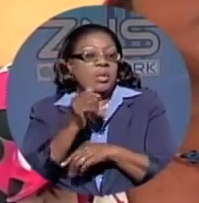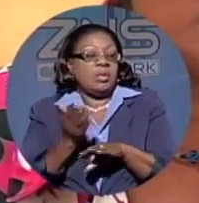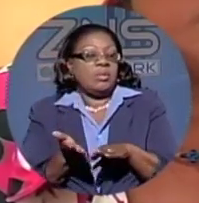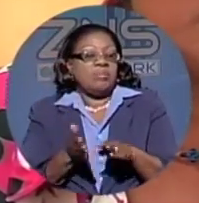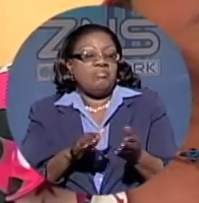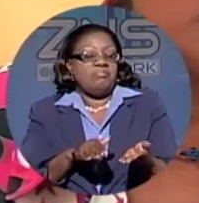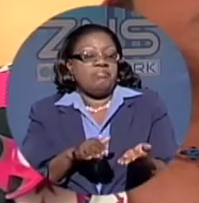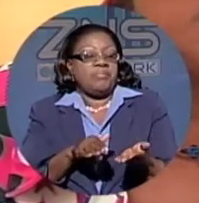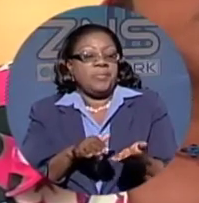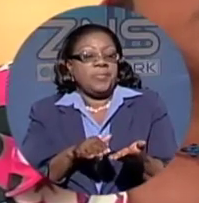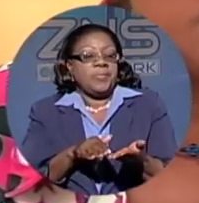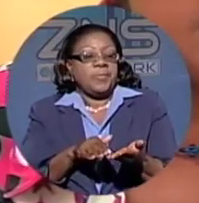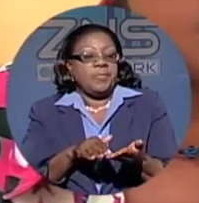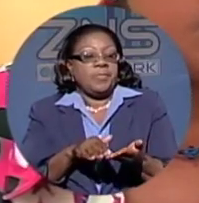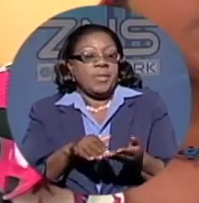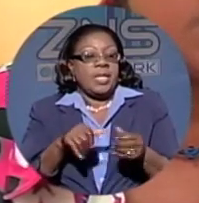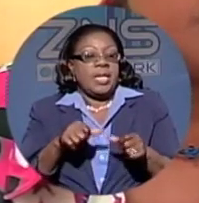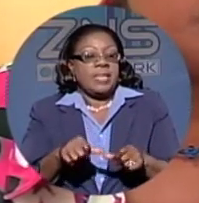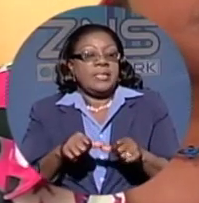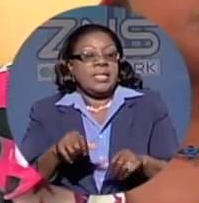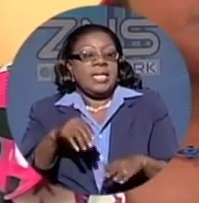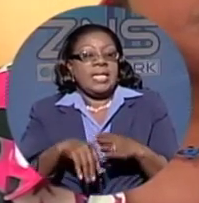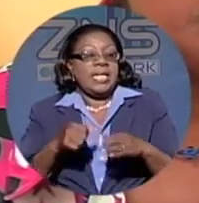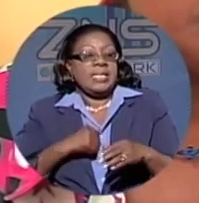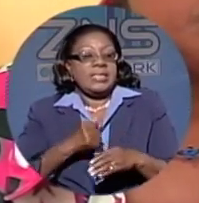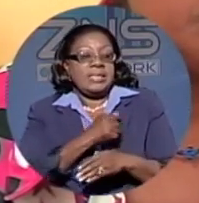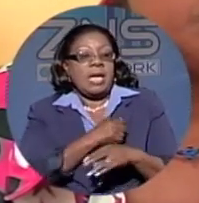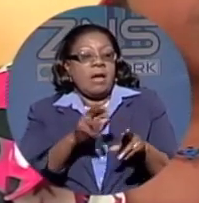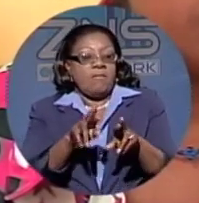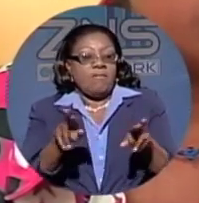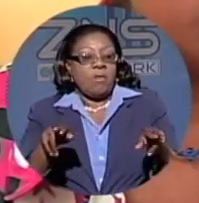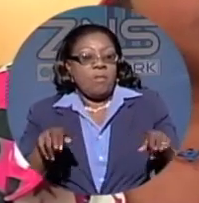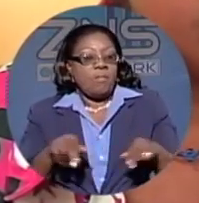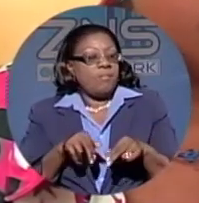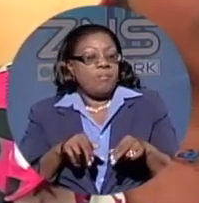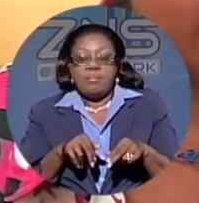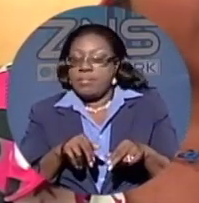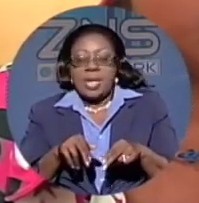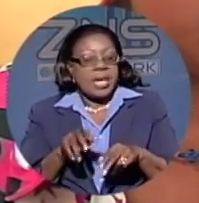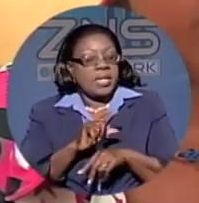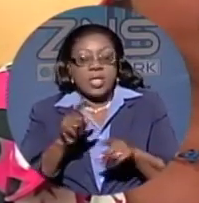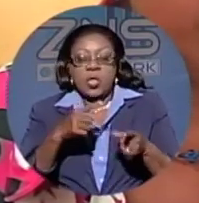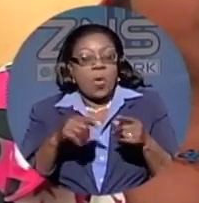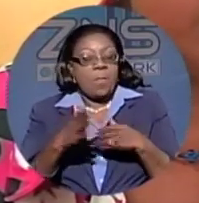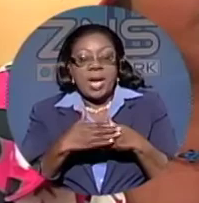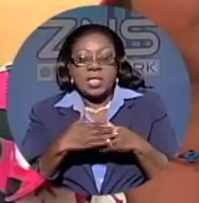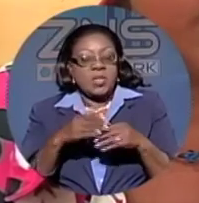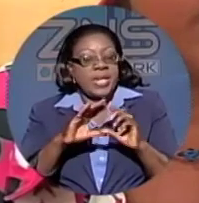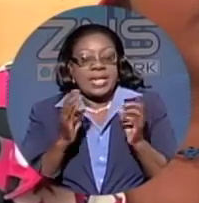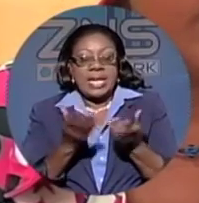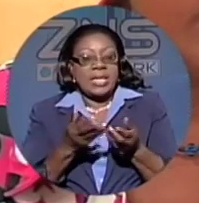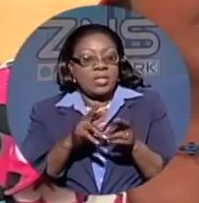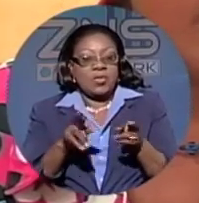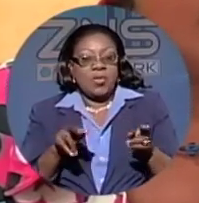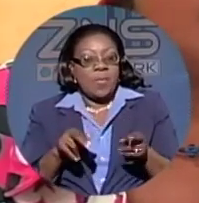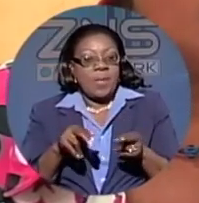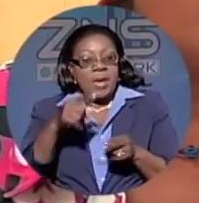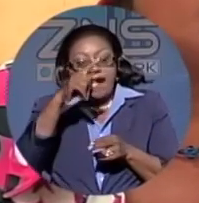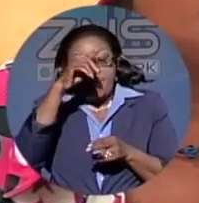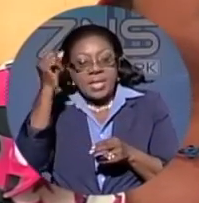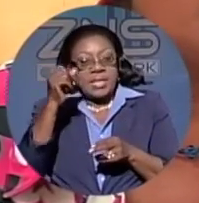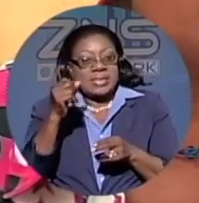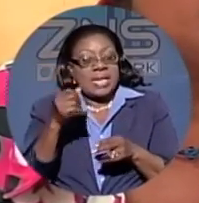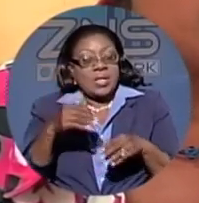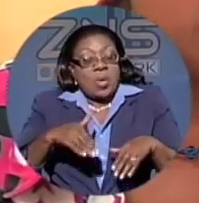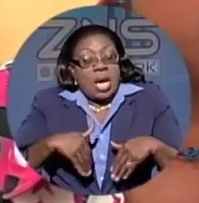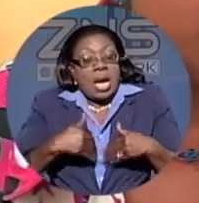us, I stayed on in the staff room. I couldn't go to my classroom right away because I didn't know how